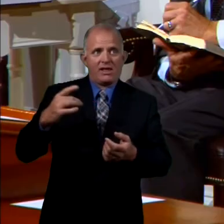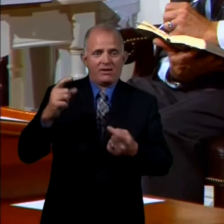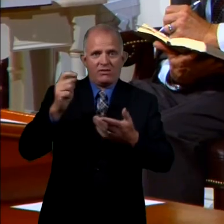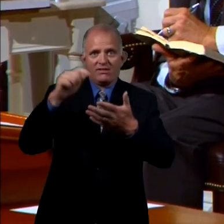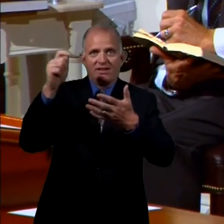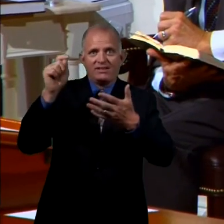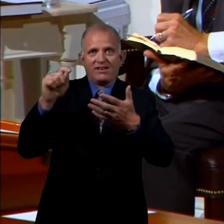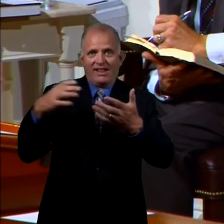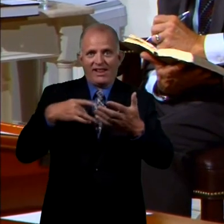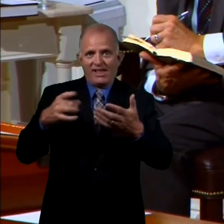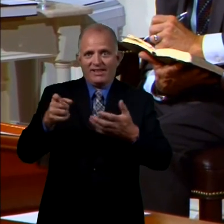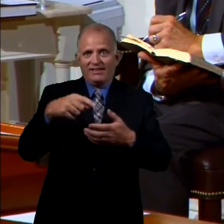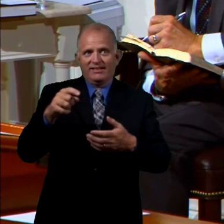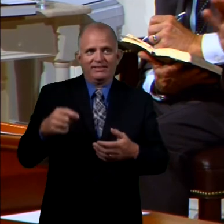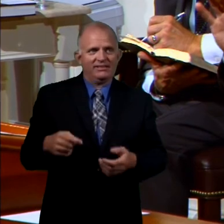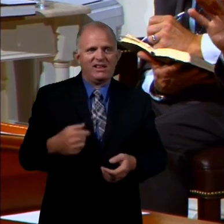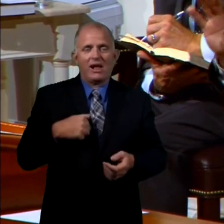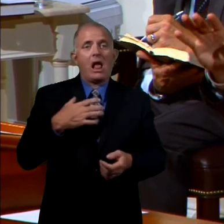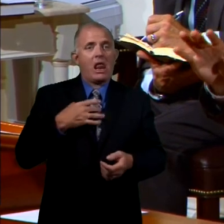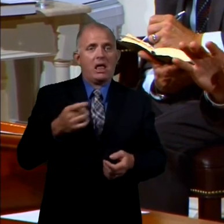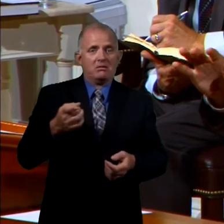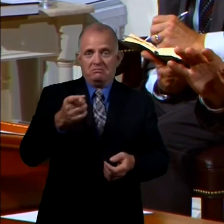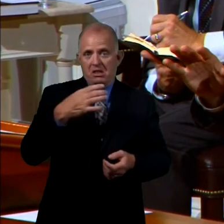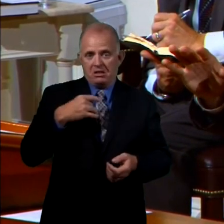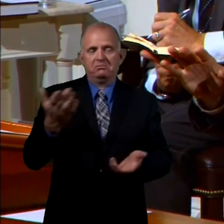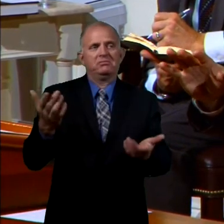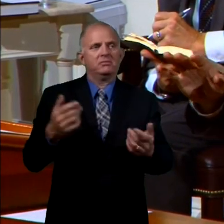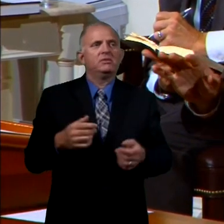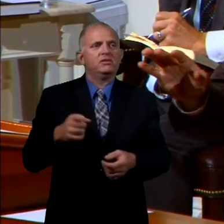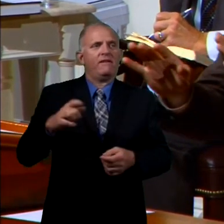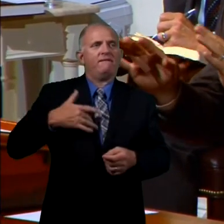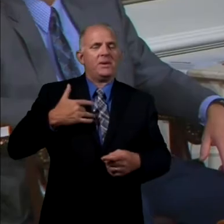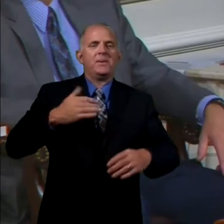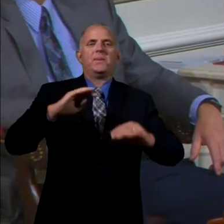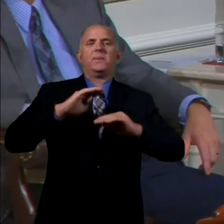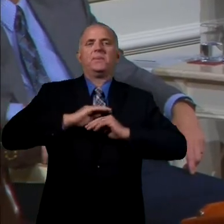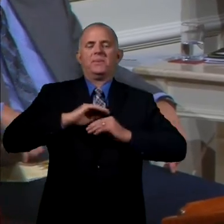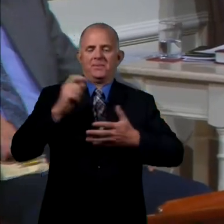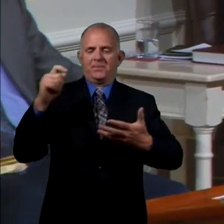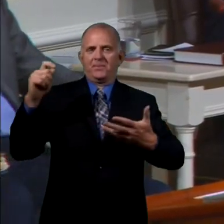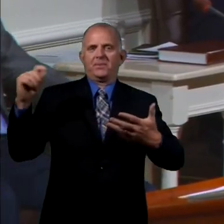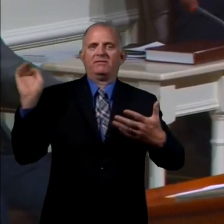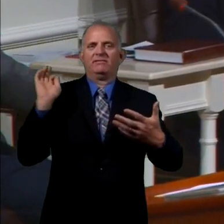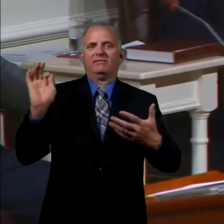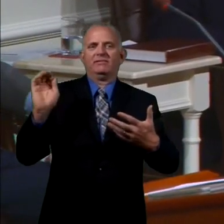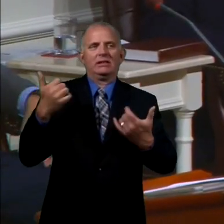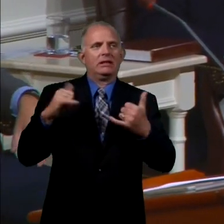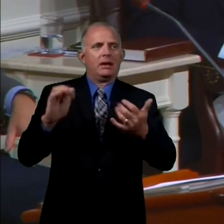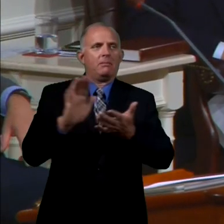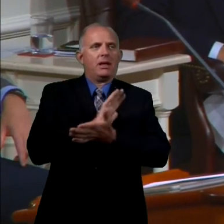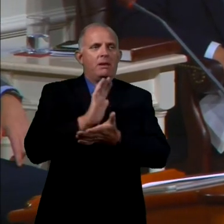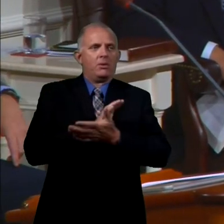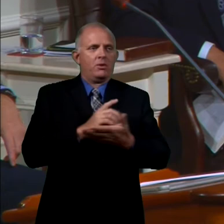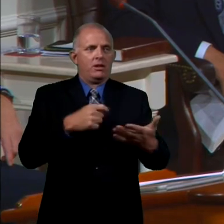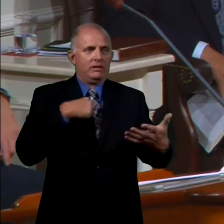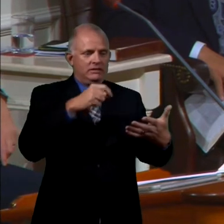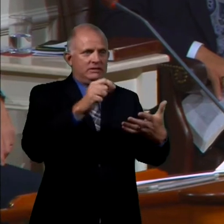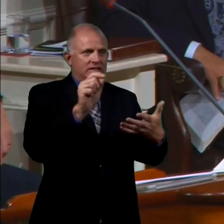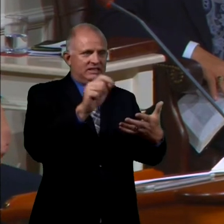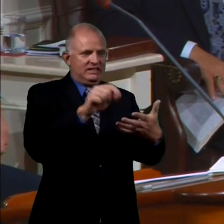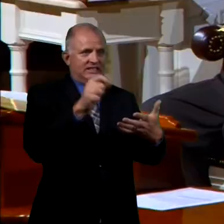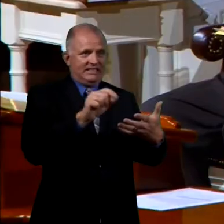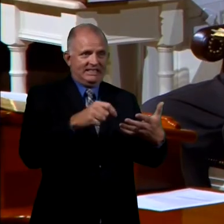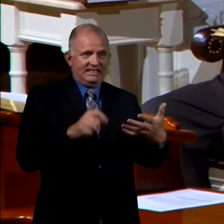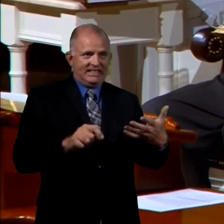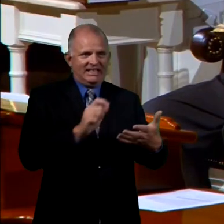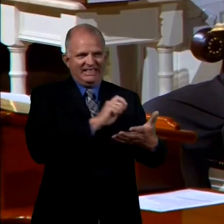Anybody besides me? How many of you get great satisfaction? I still do it on paper. You know why? Because when I cross that last thing off, you know what I get to